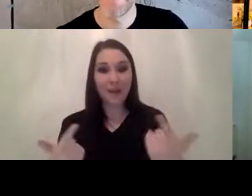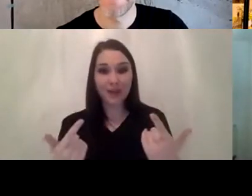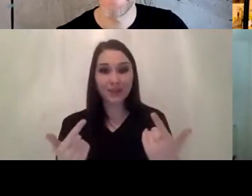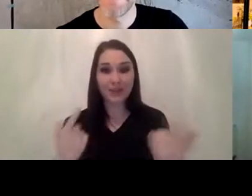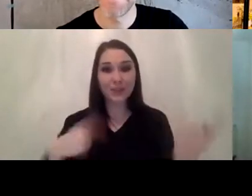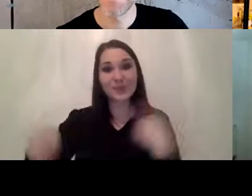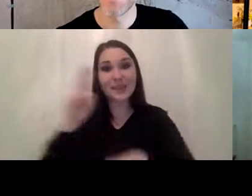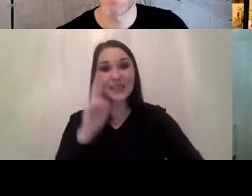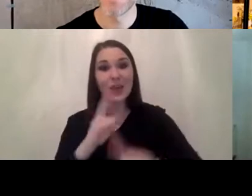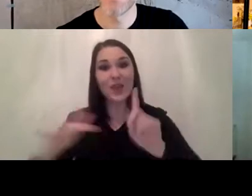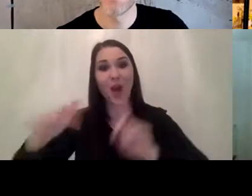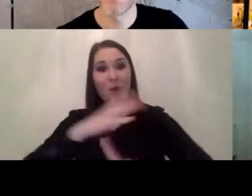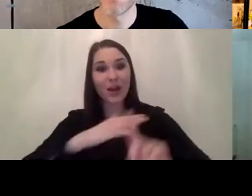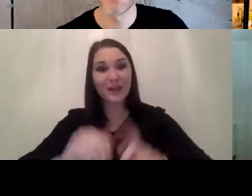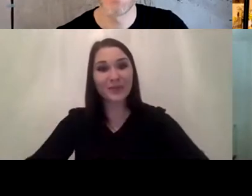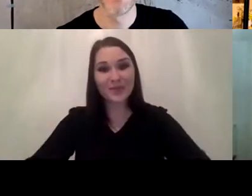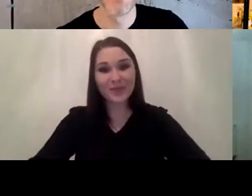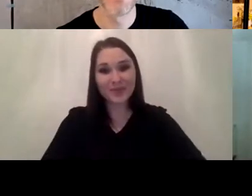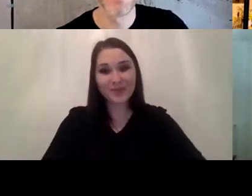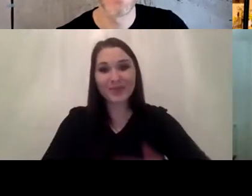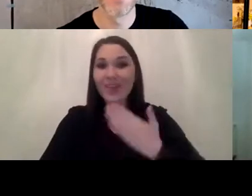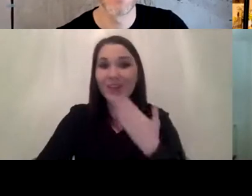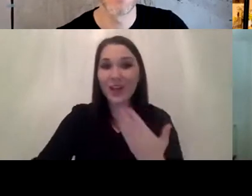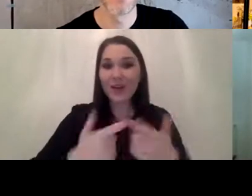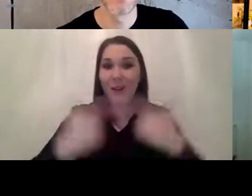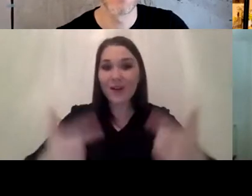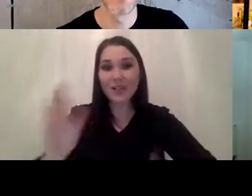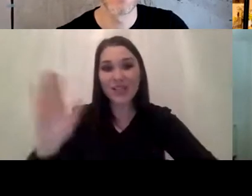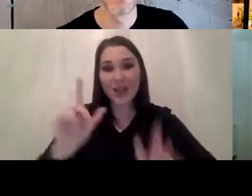and I will see you in the networking. Thank you very much. See you later. Cheers. Bye. Thanks.